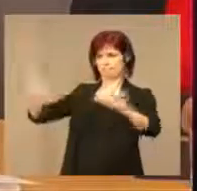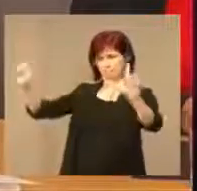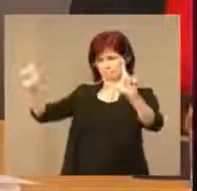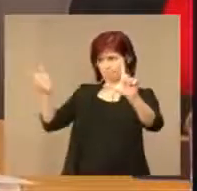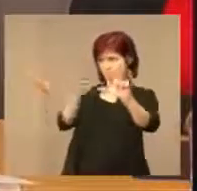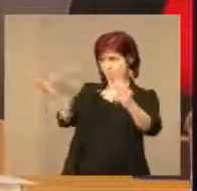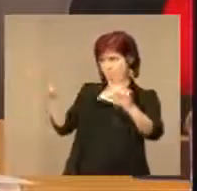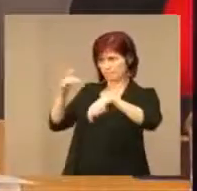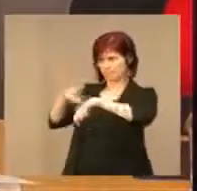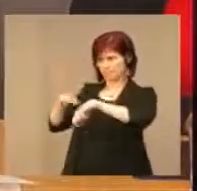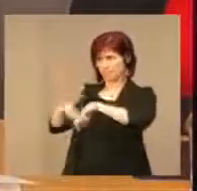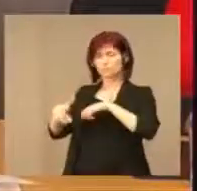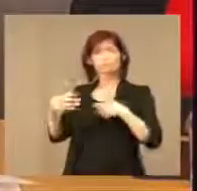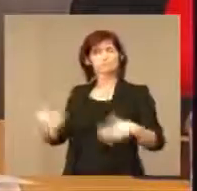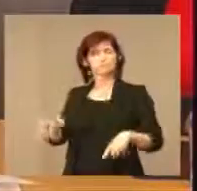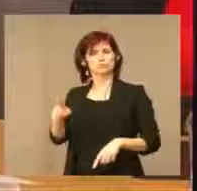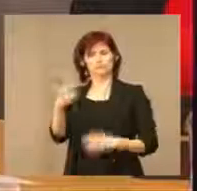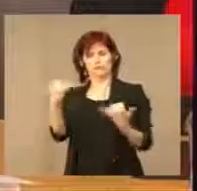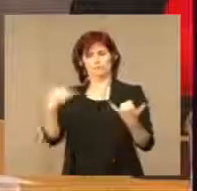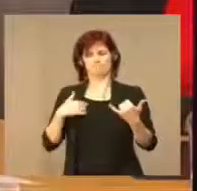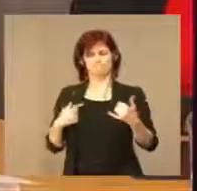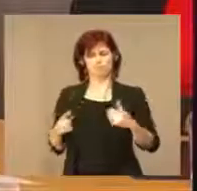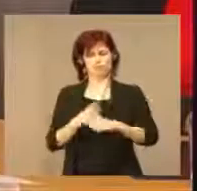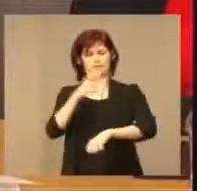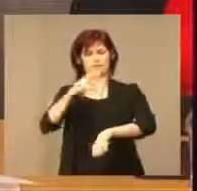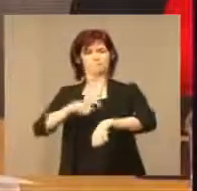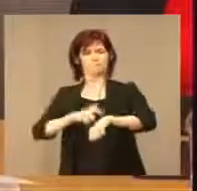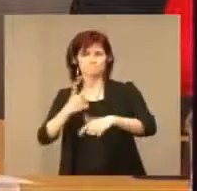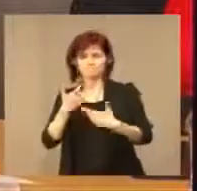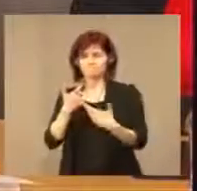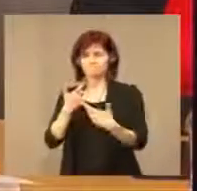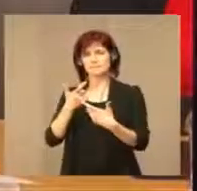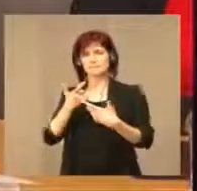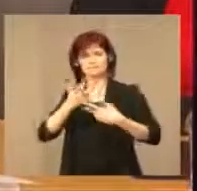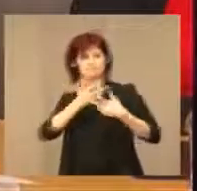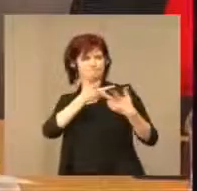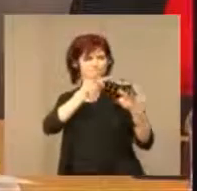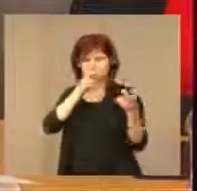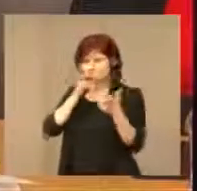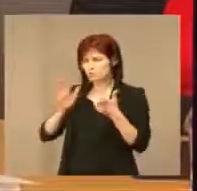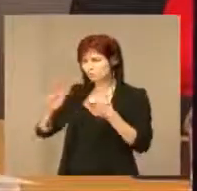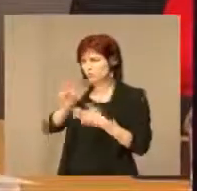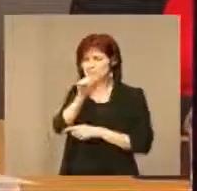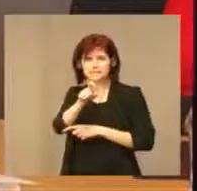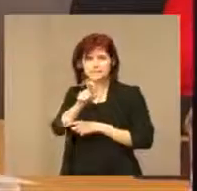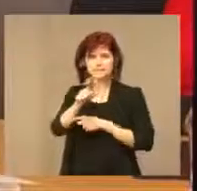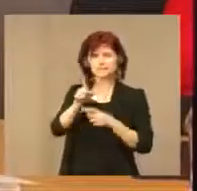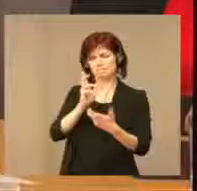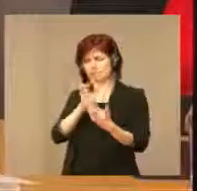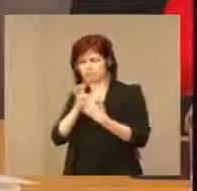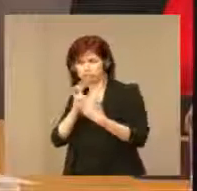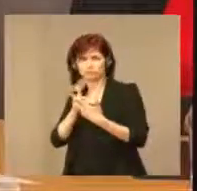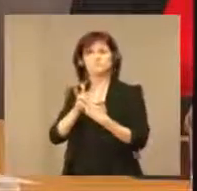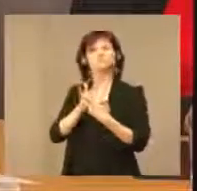that, you know, this is a first for us to kind of meet the needs of persons with disabilities in a webinar like this. So I think it's